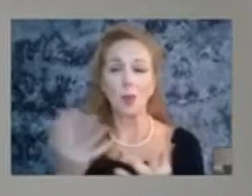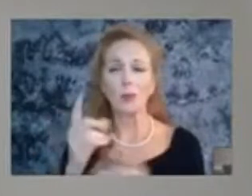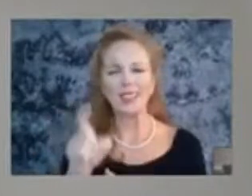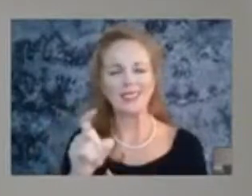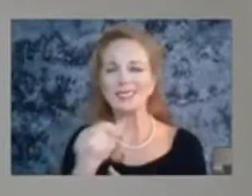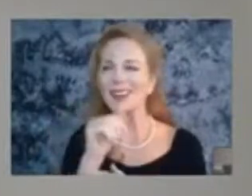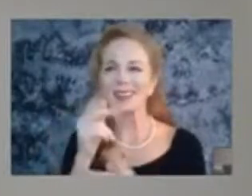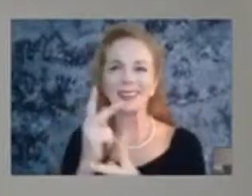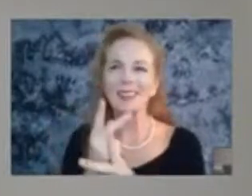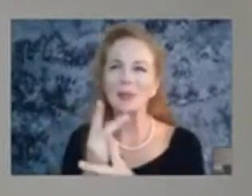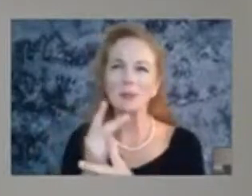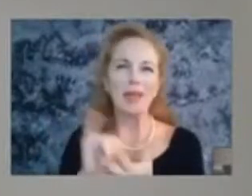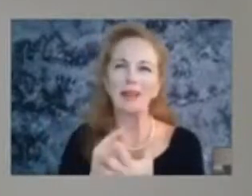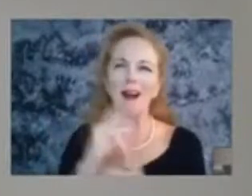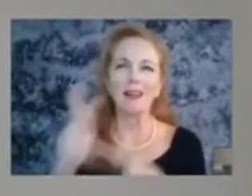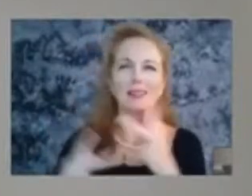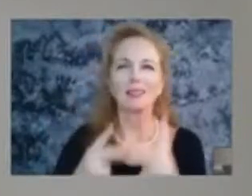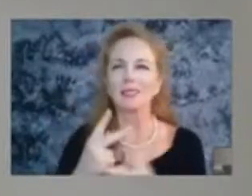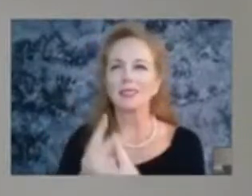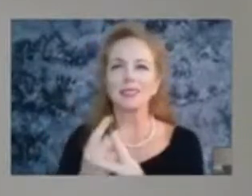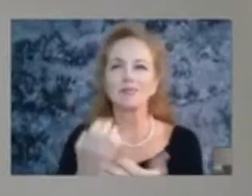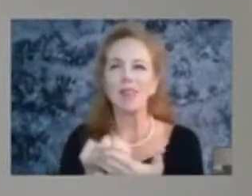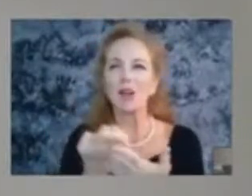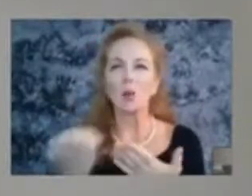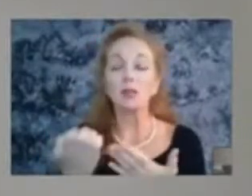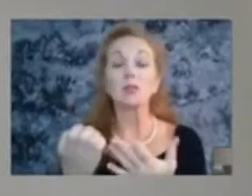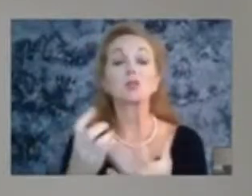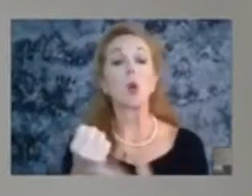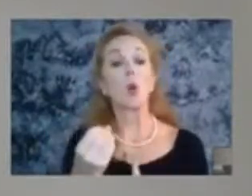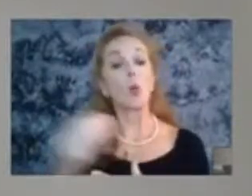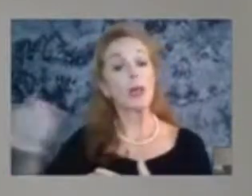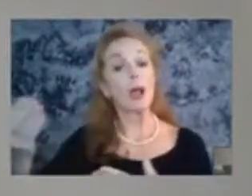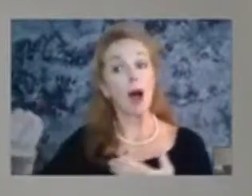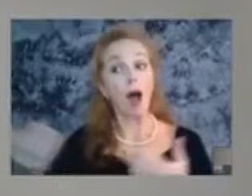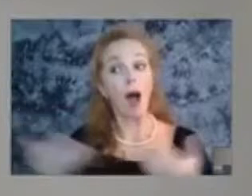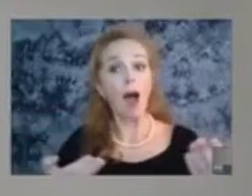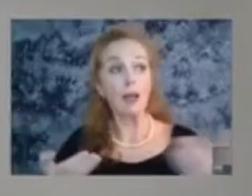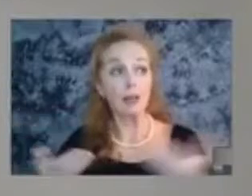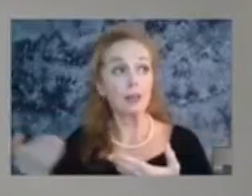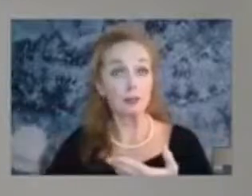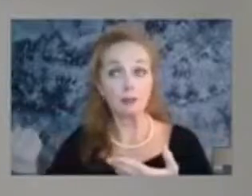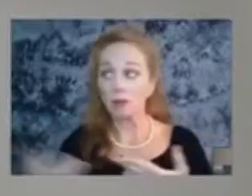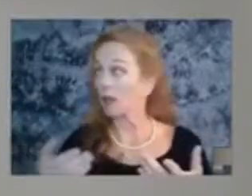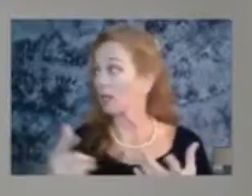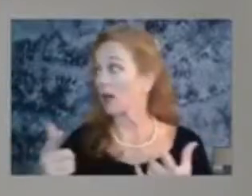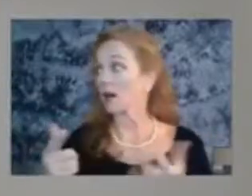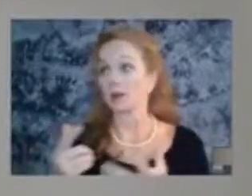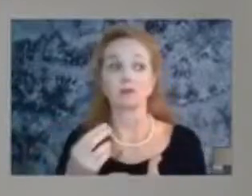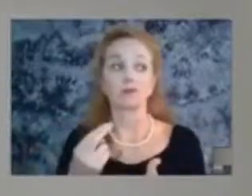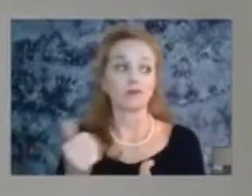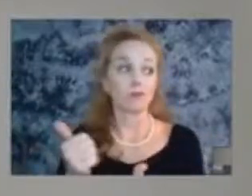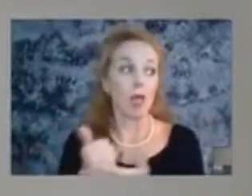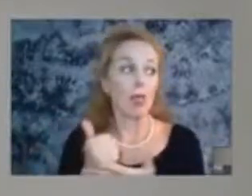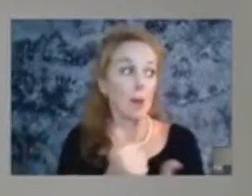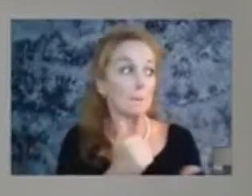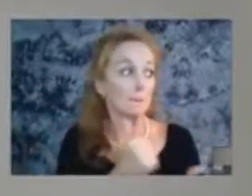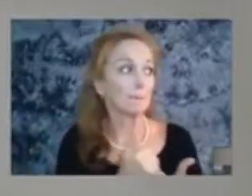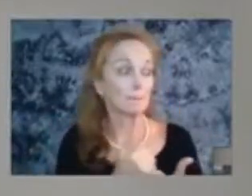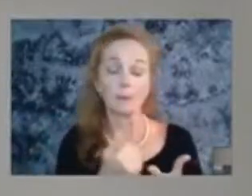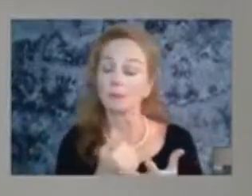of inventory. So we do hire out a lot of our contracted services right now, and believe me, we are tapping them to the maximum right